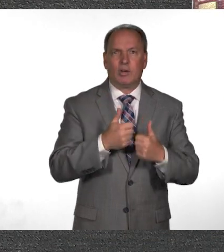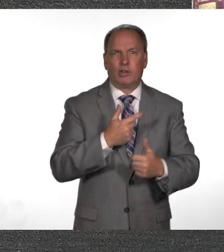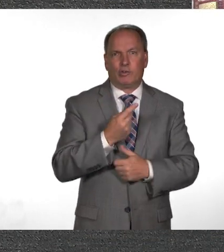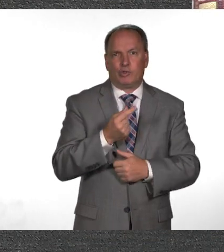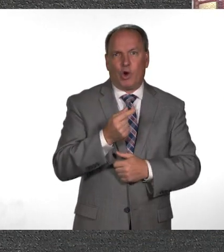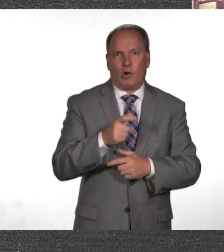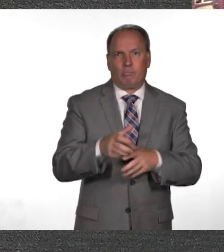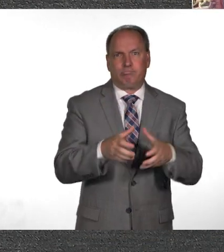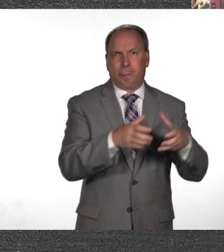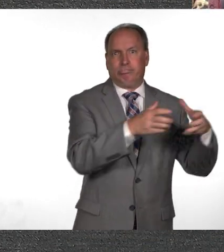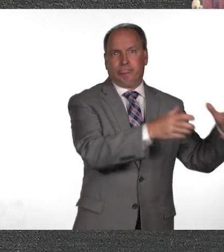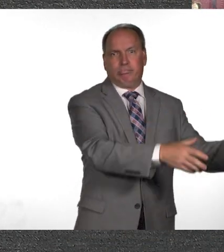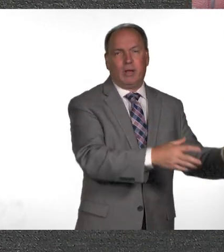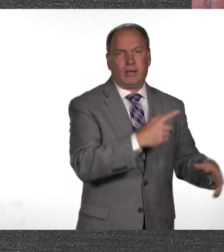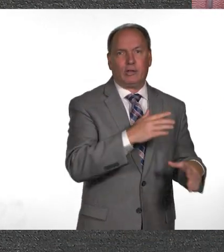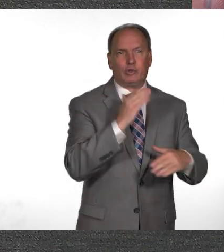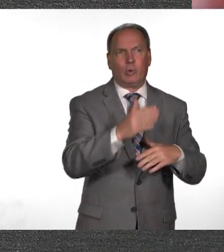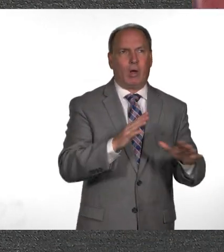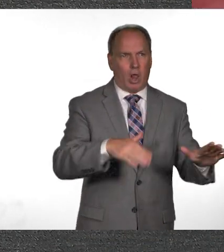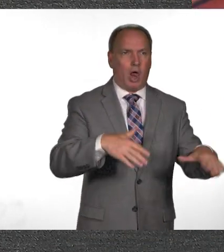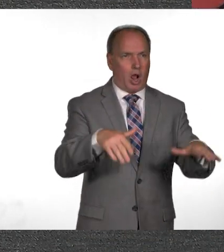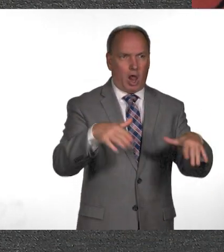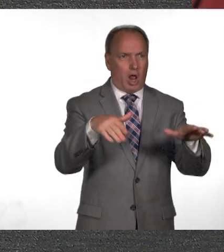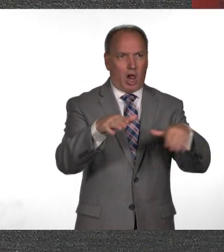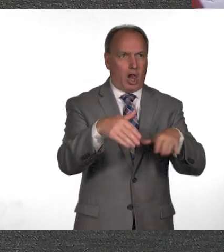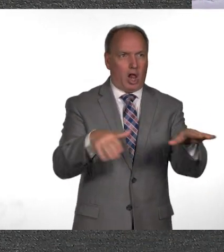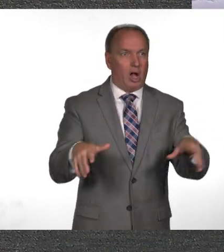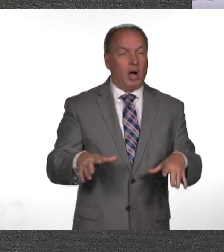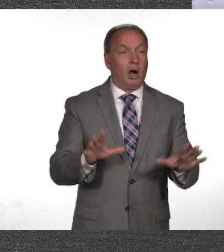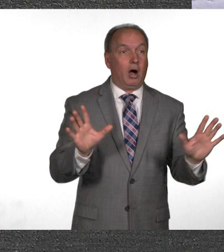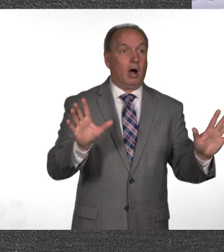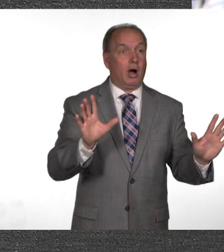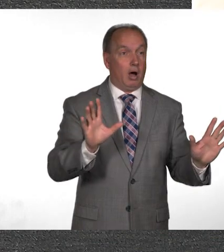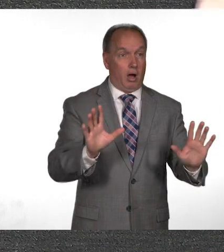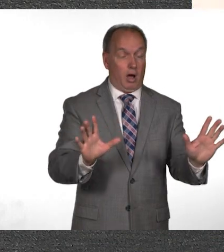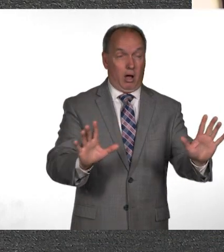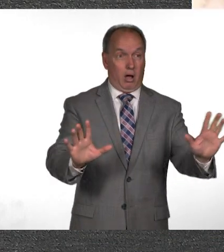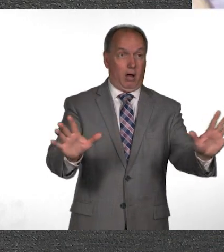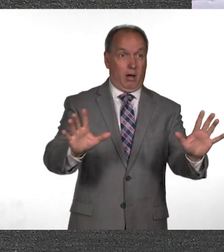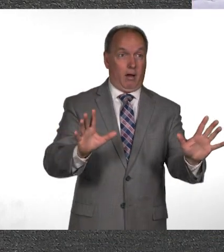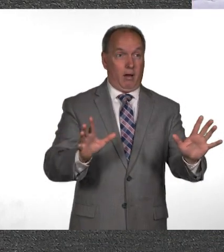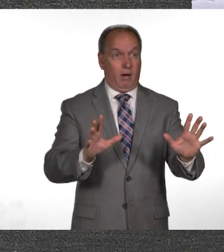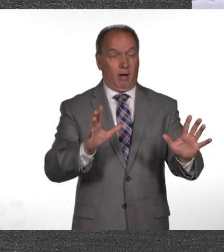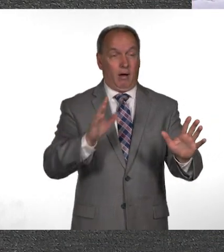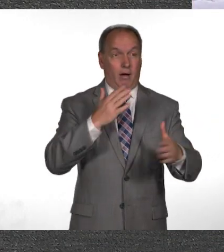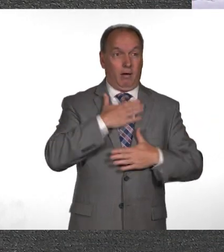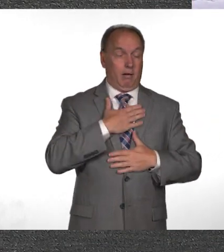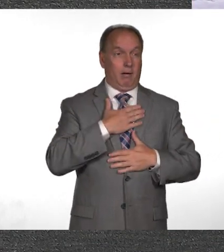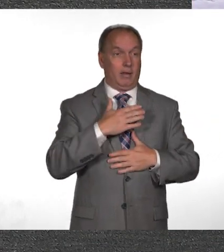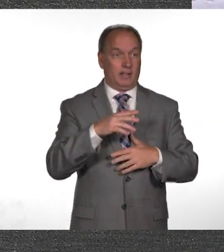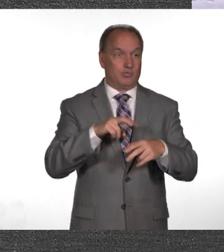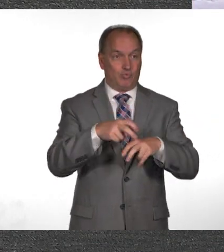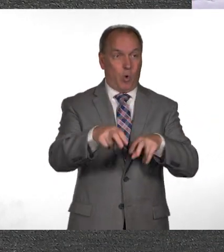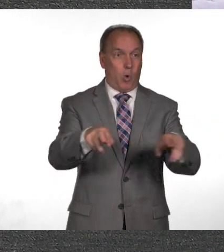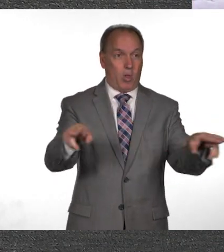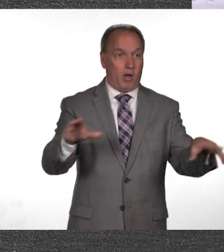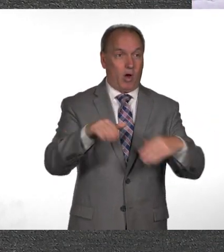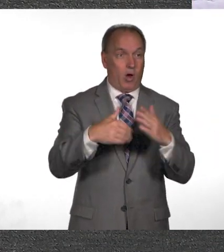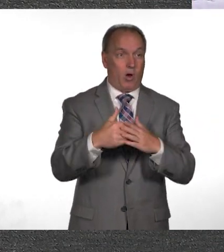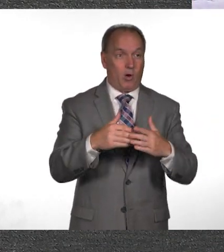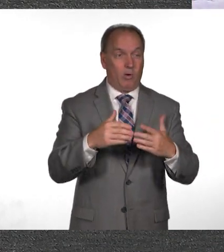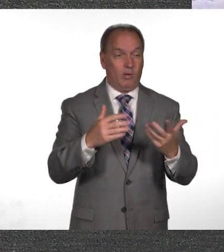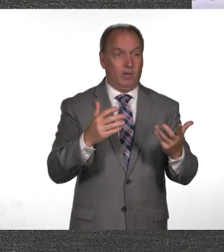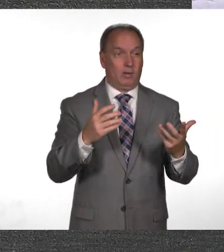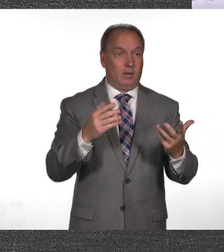the other room because he is just Bingo, oh my goodness. He's not, Bingo, oh my goodness. He's rolling all the balls